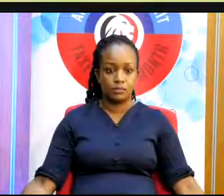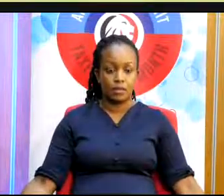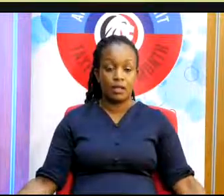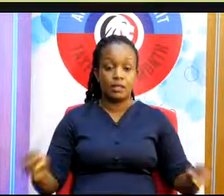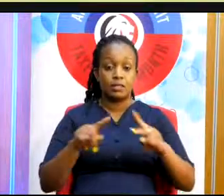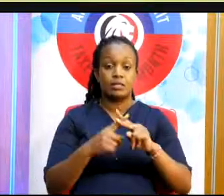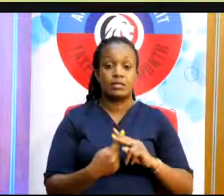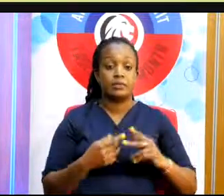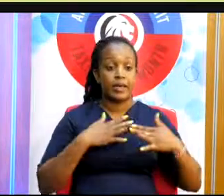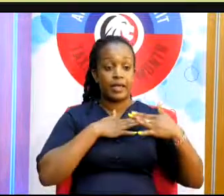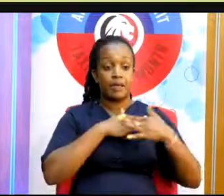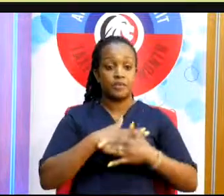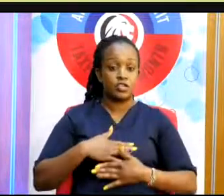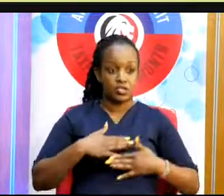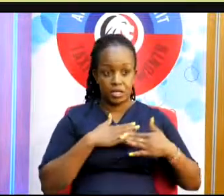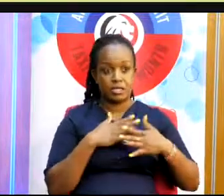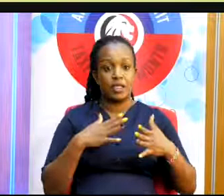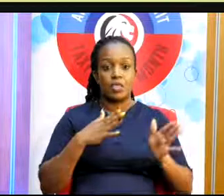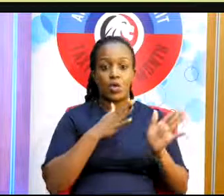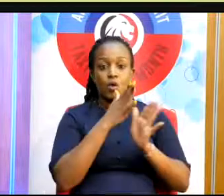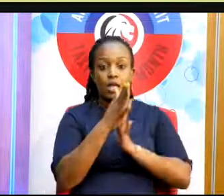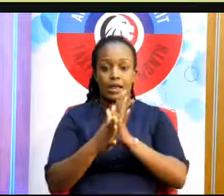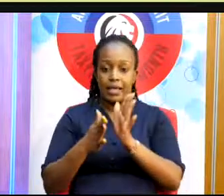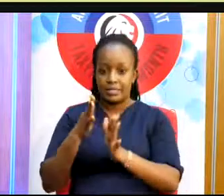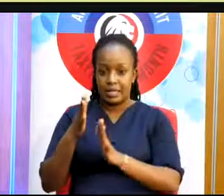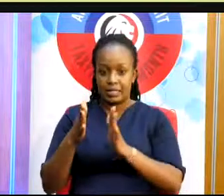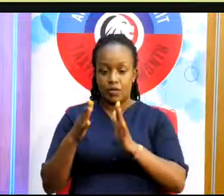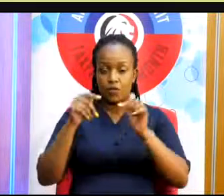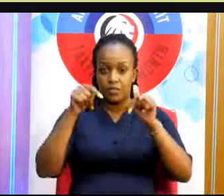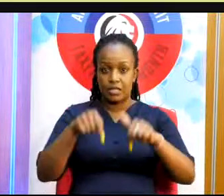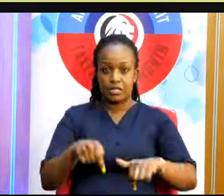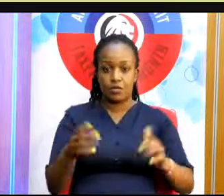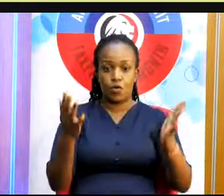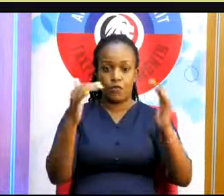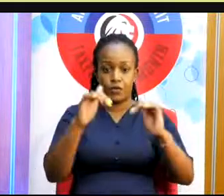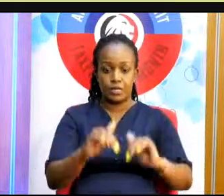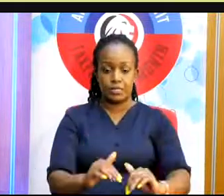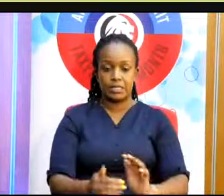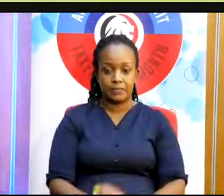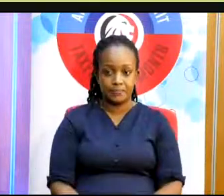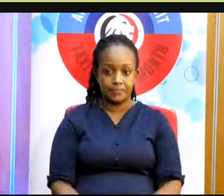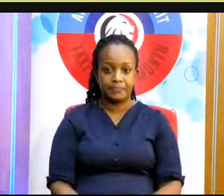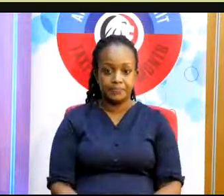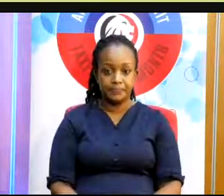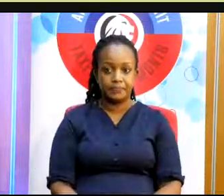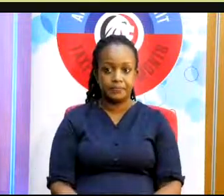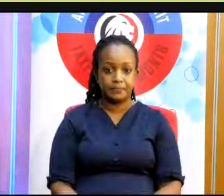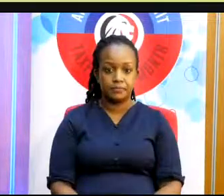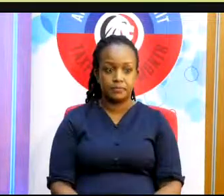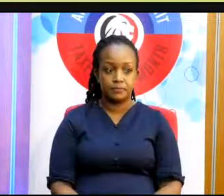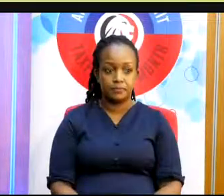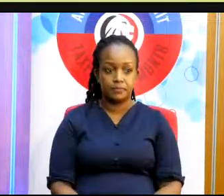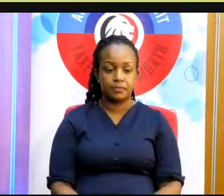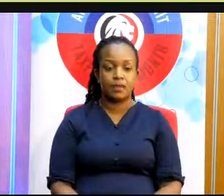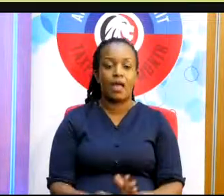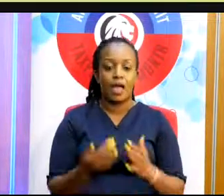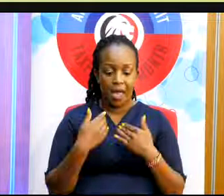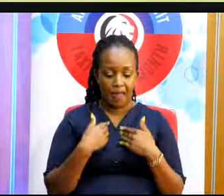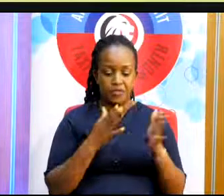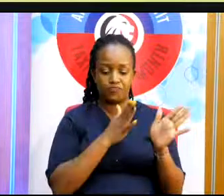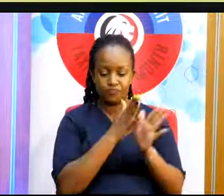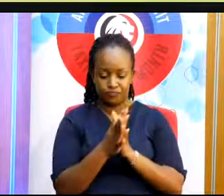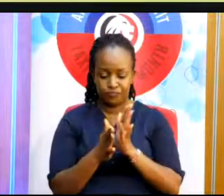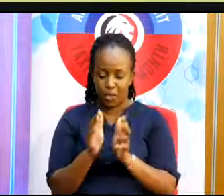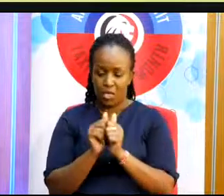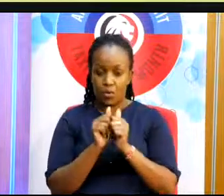appreciating the organizers of this conference for putting measures in place to